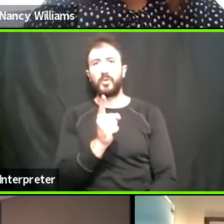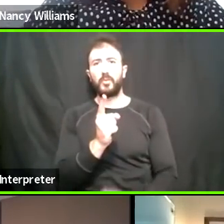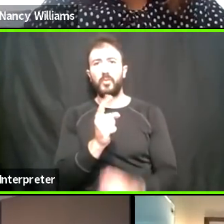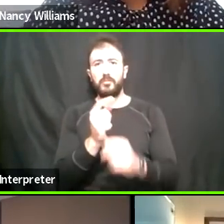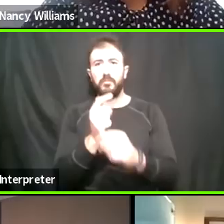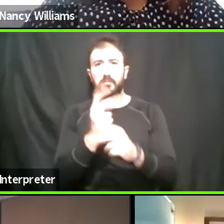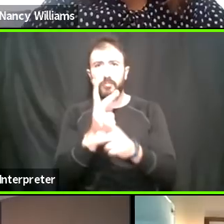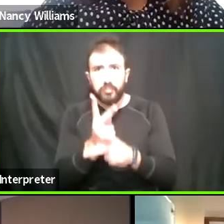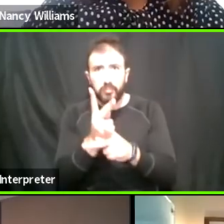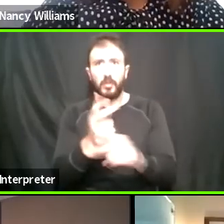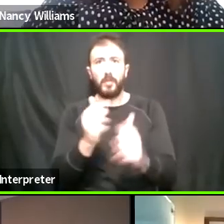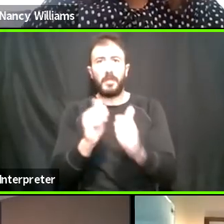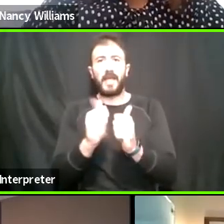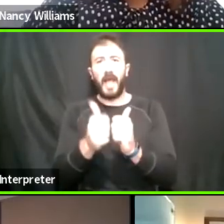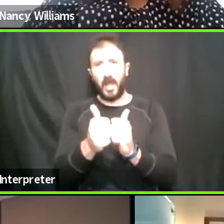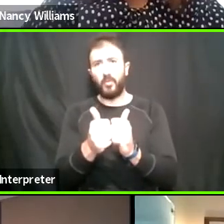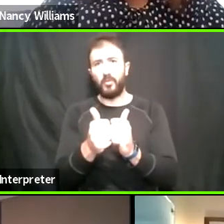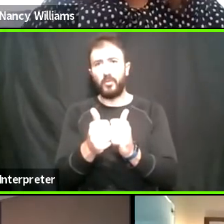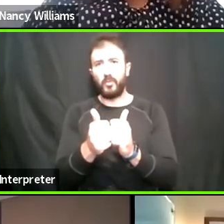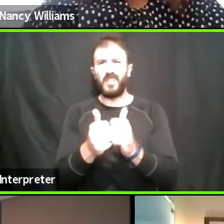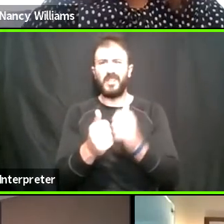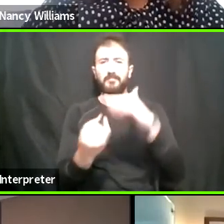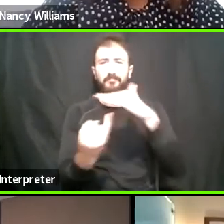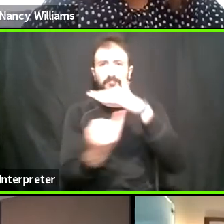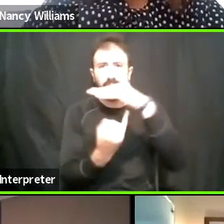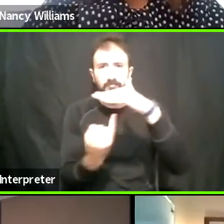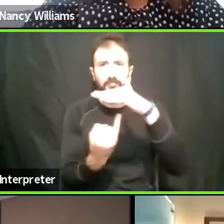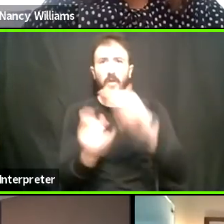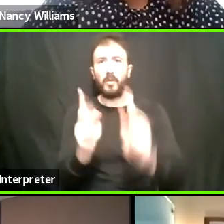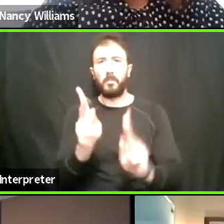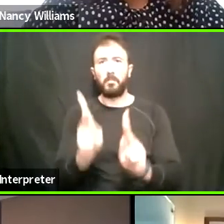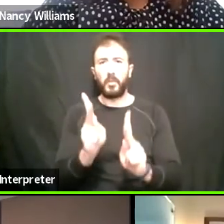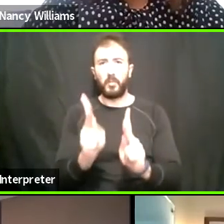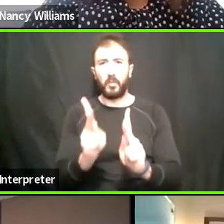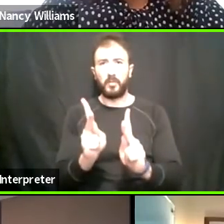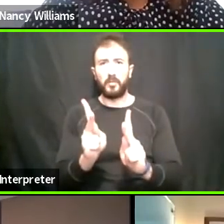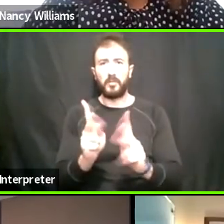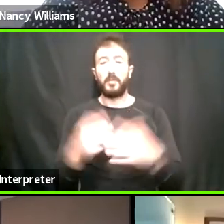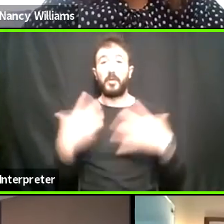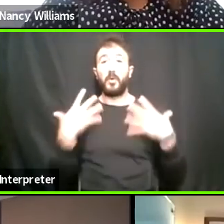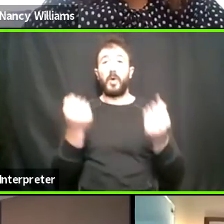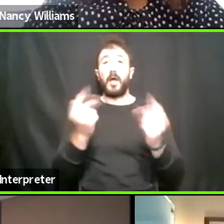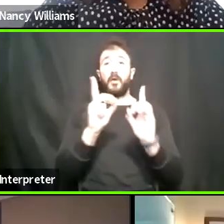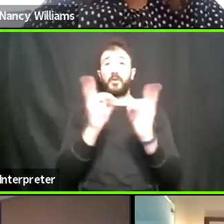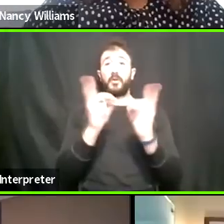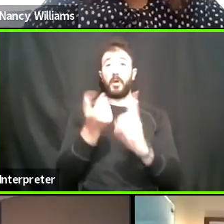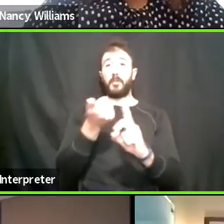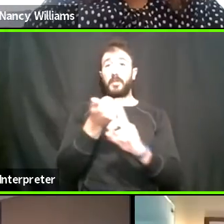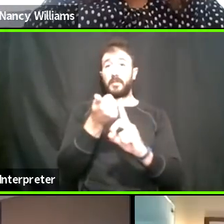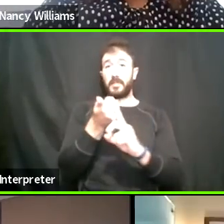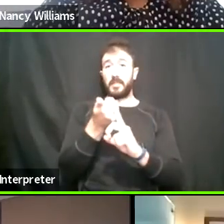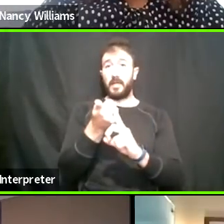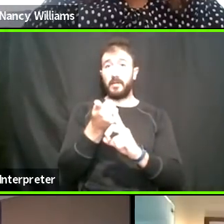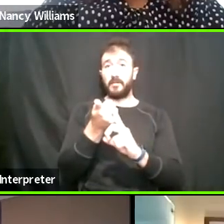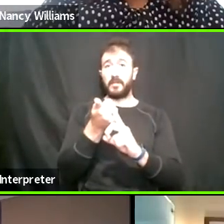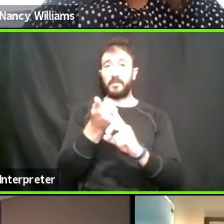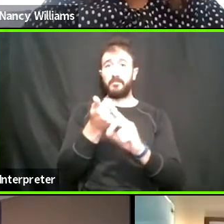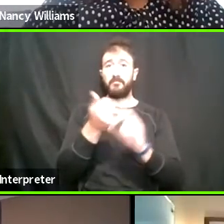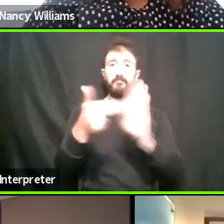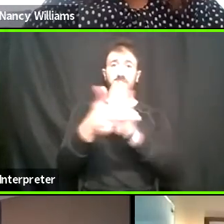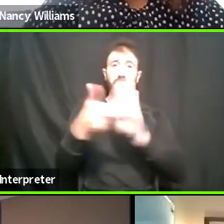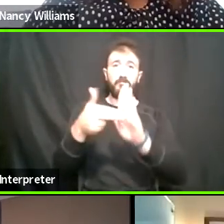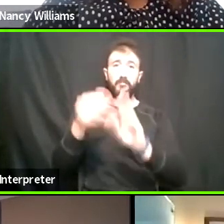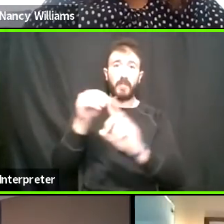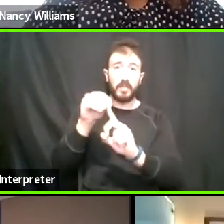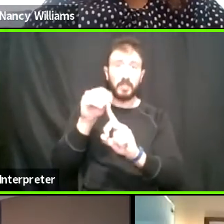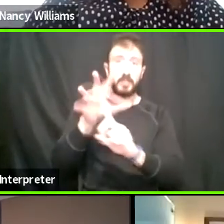people. So what the health department considers an exposure is being within 6 feet of somebody who is